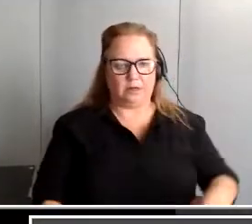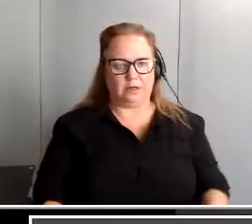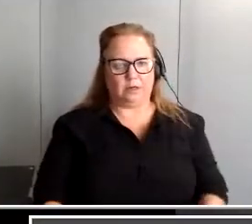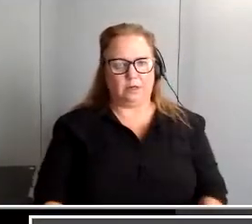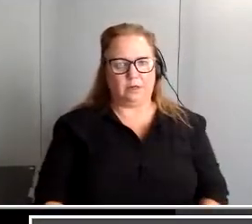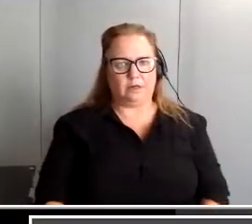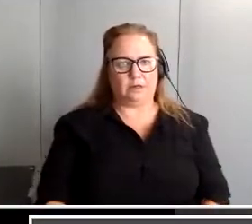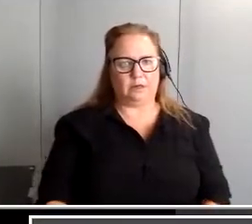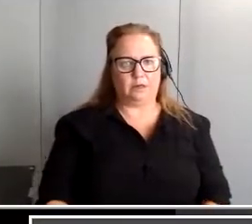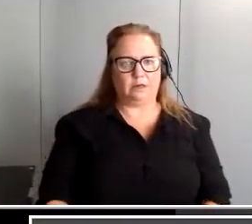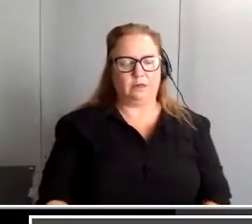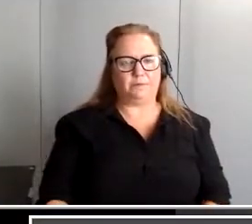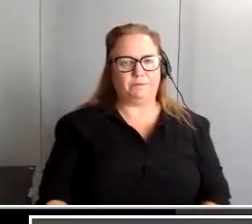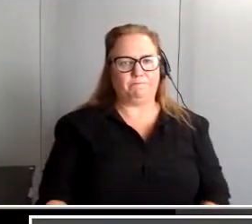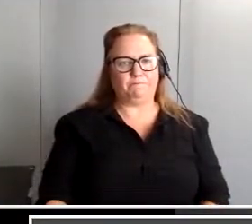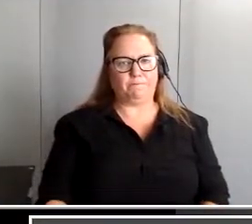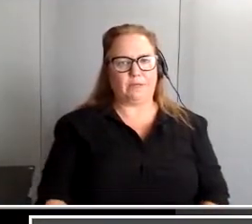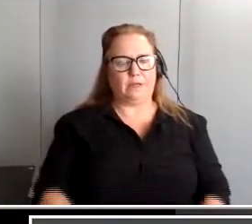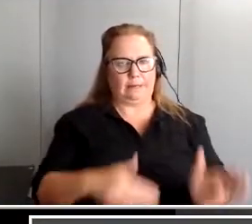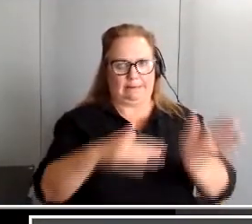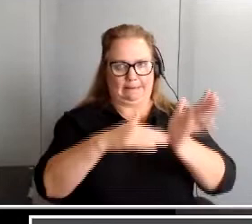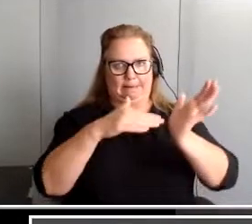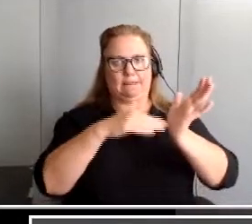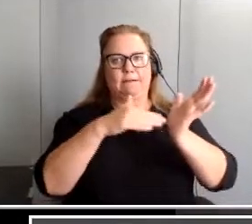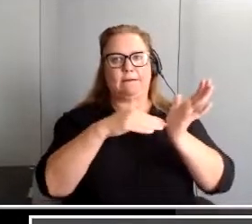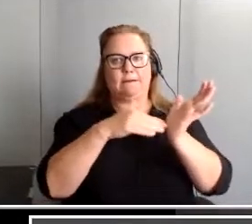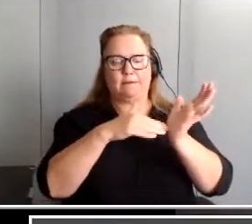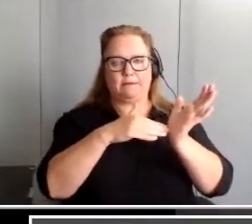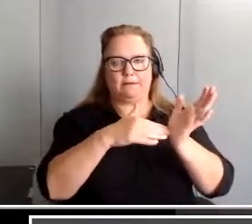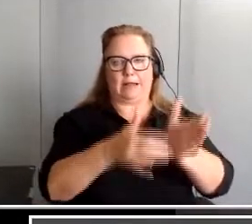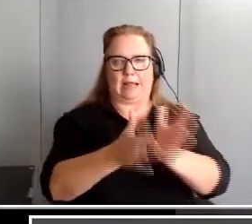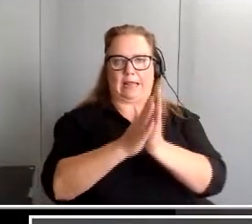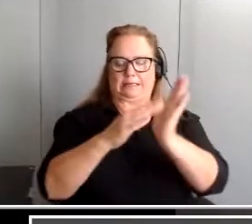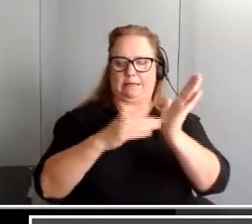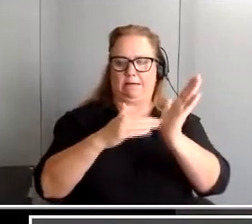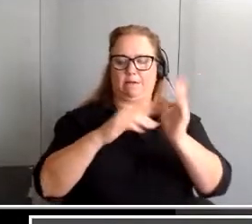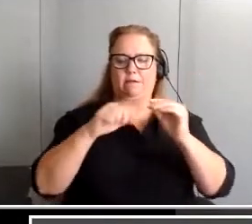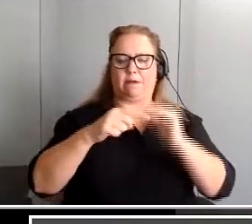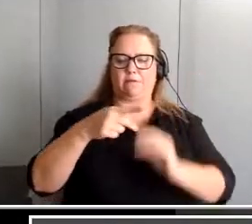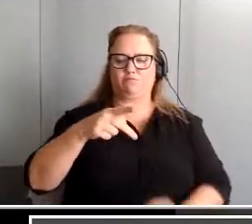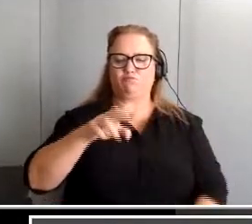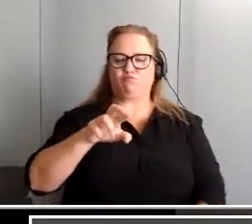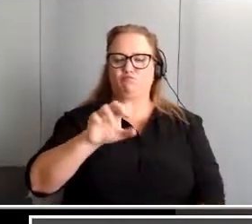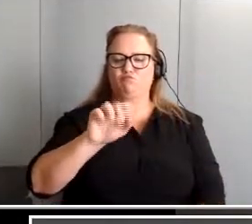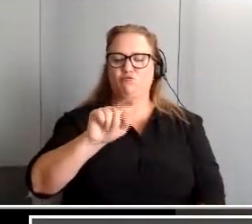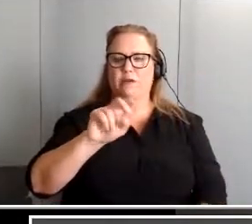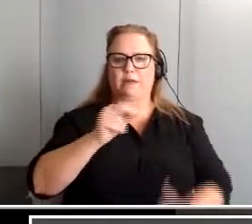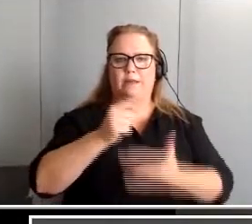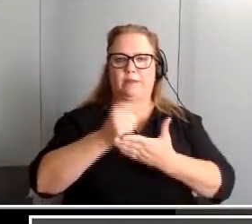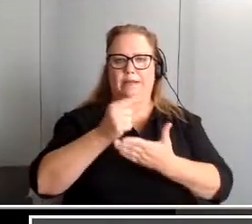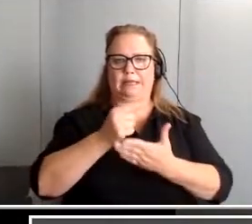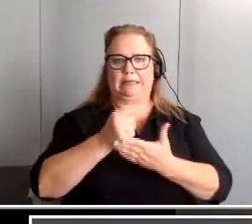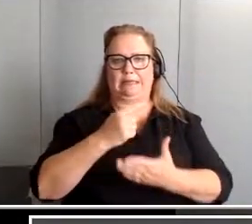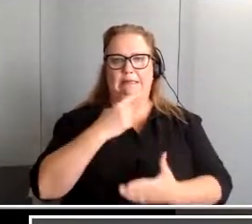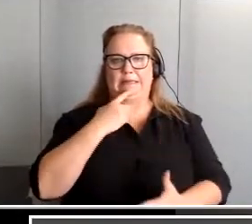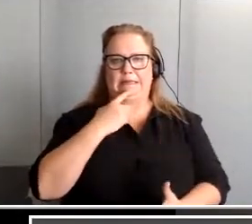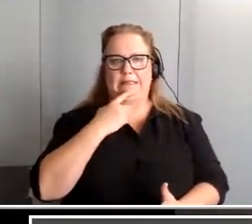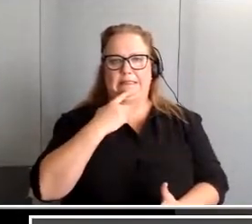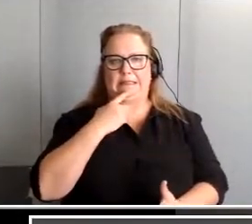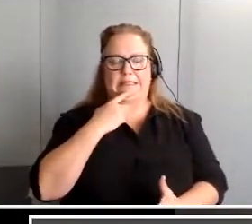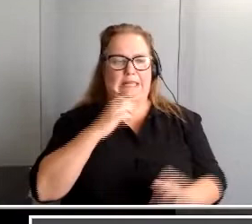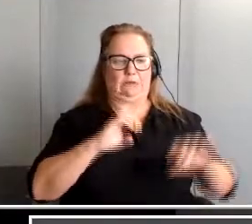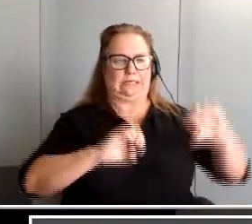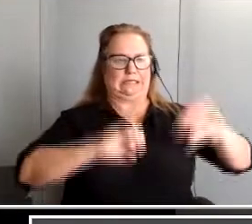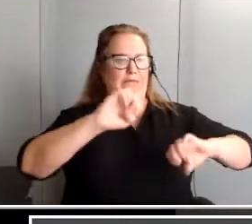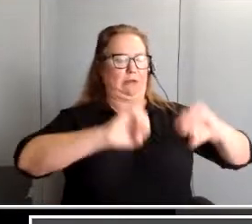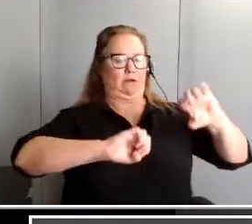like I said, the doctor, when I questioned him about it, he, of course, like I said, he said it was experimental,